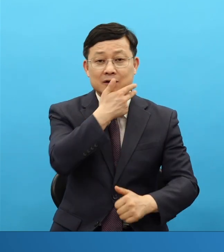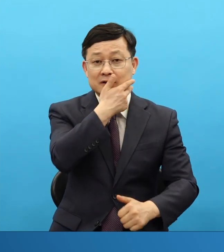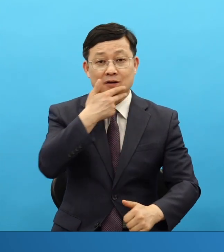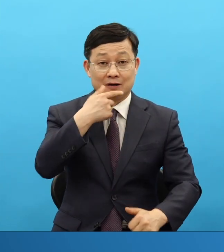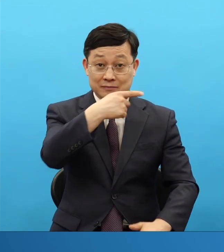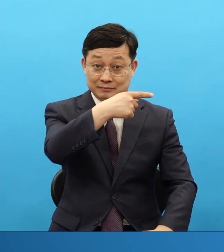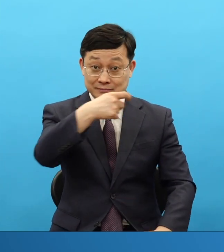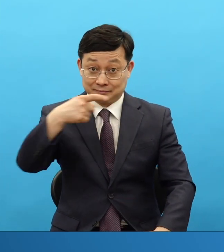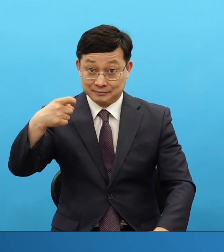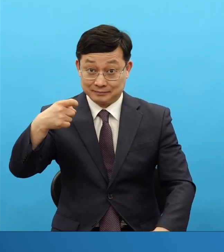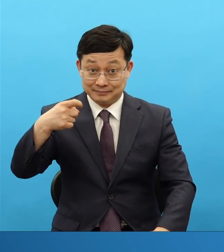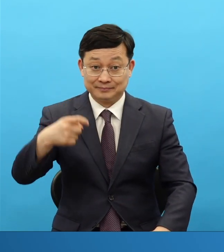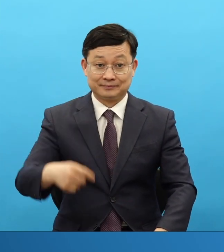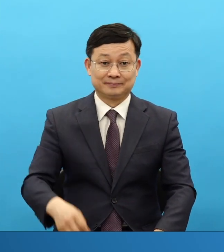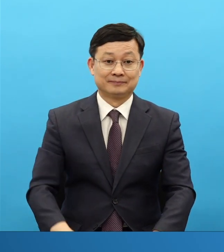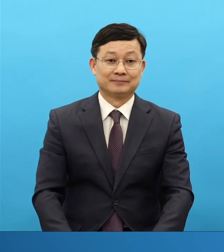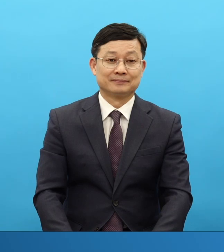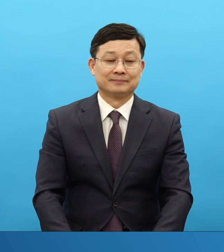English.